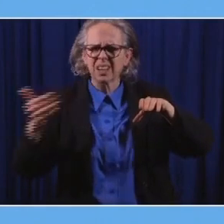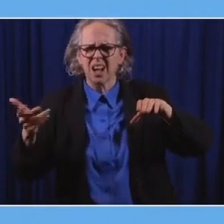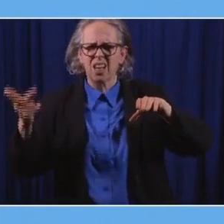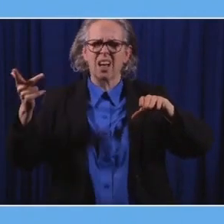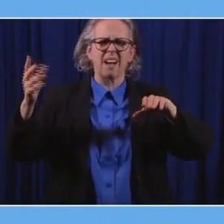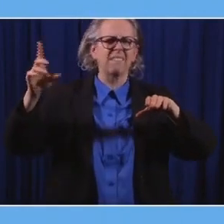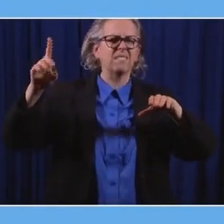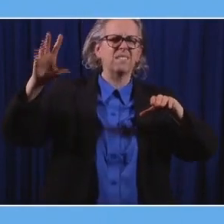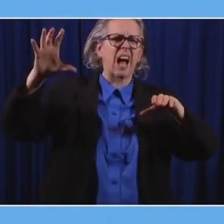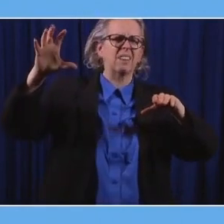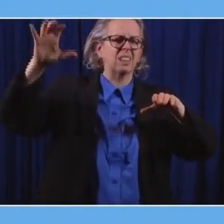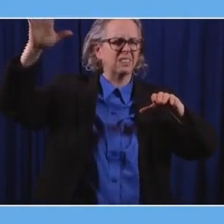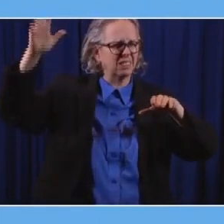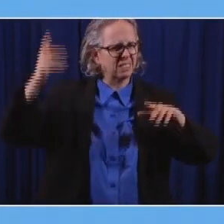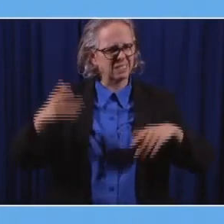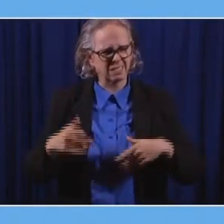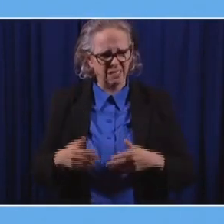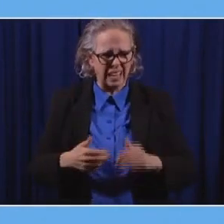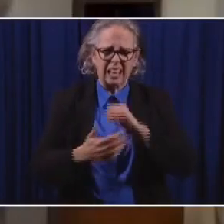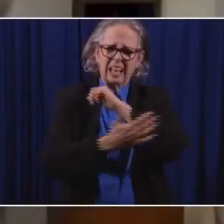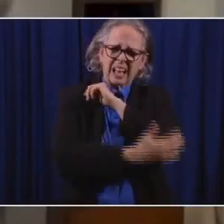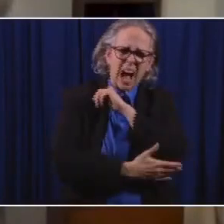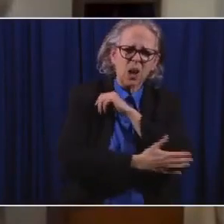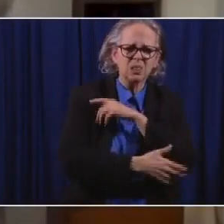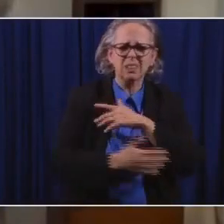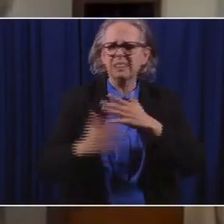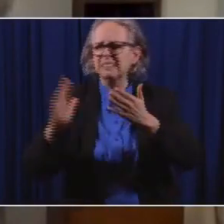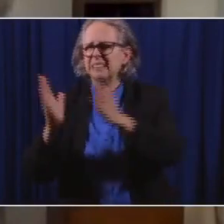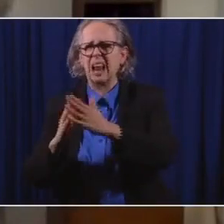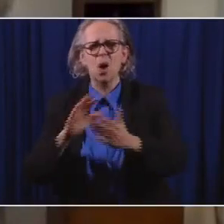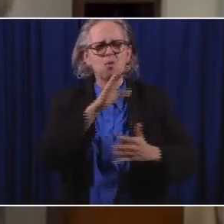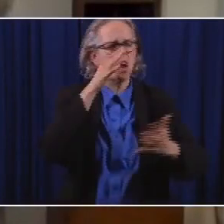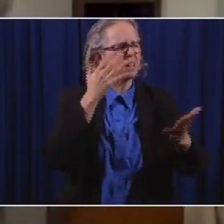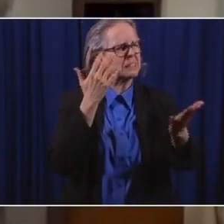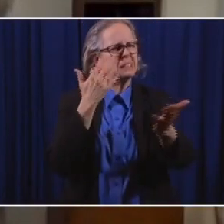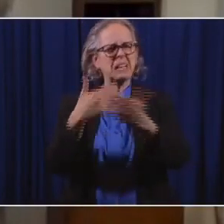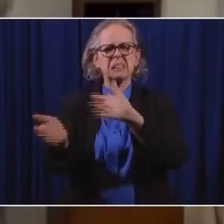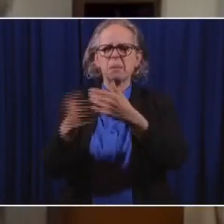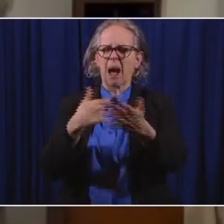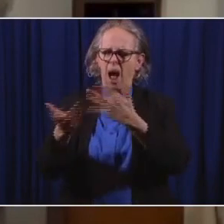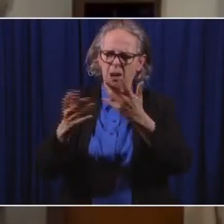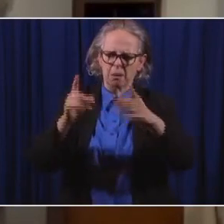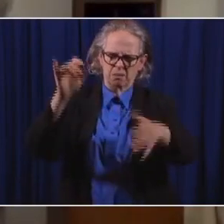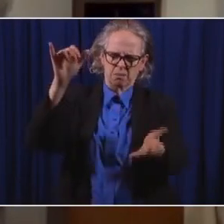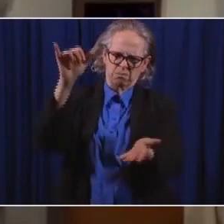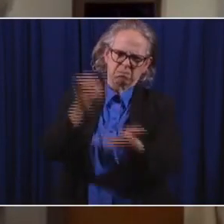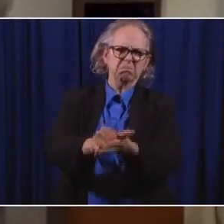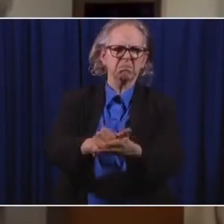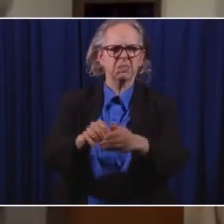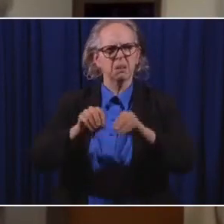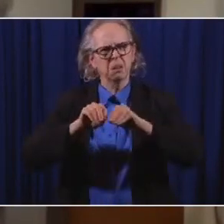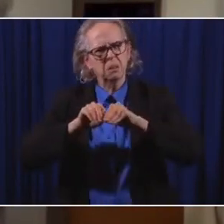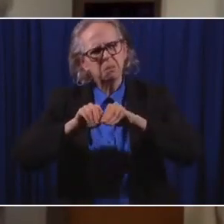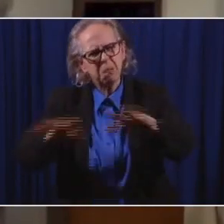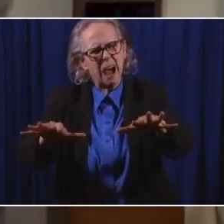And we're seeing increases in our urban counties as well. Let's turn to the alert